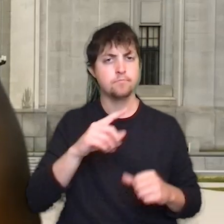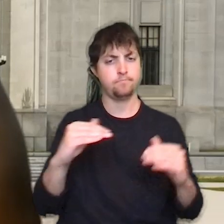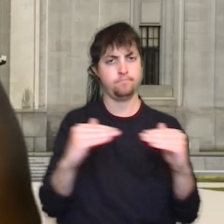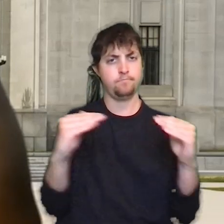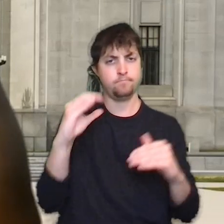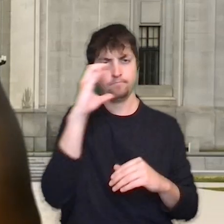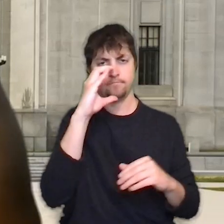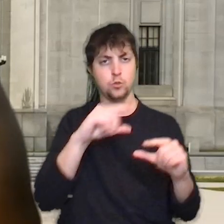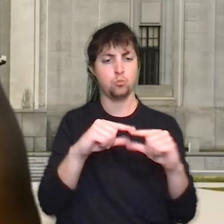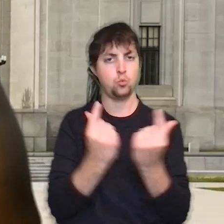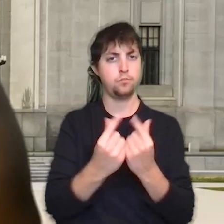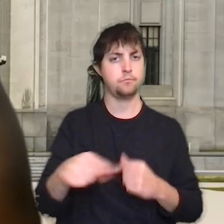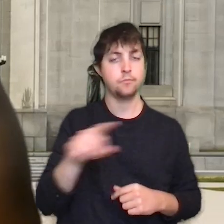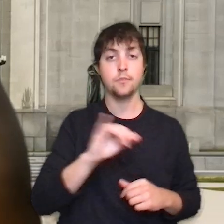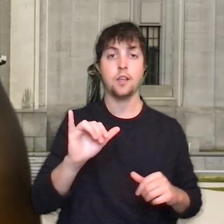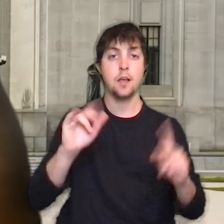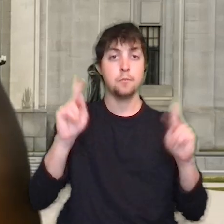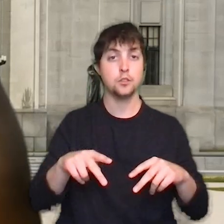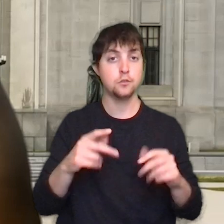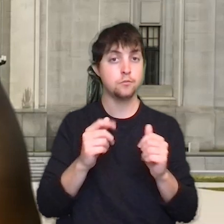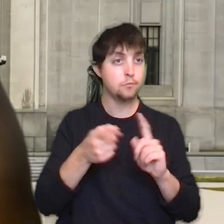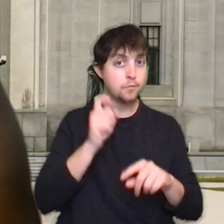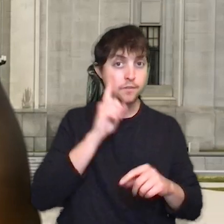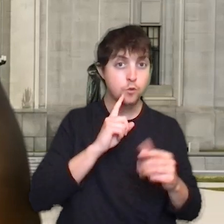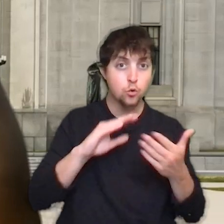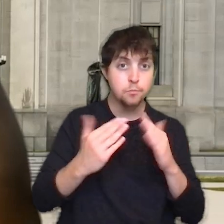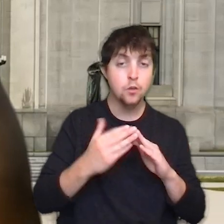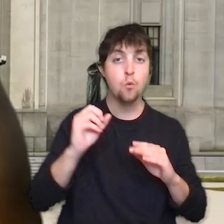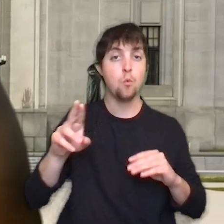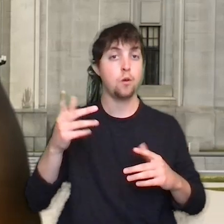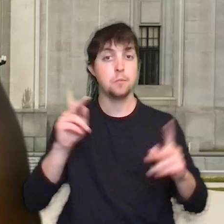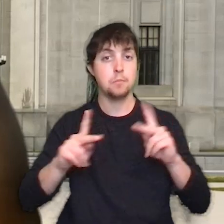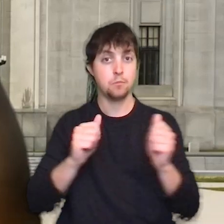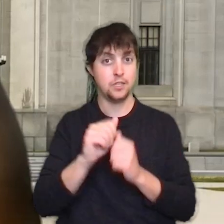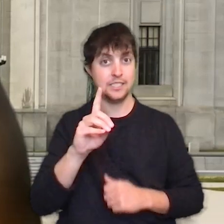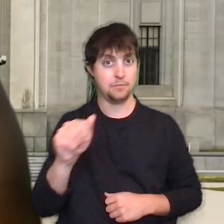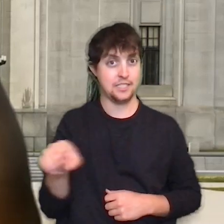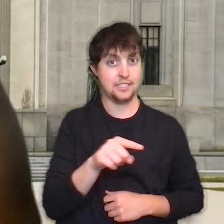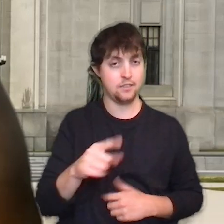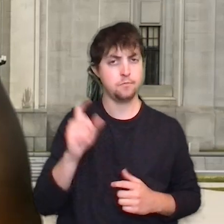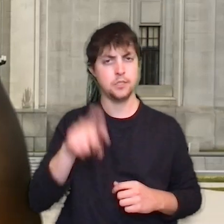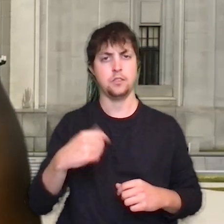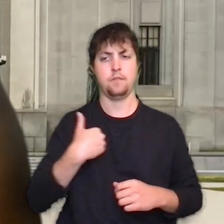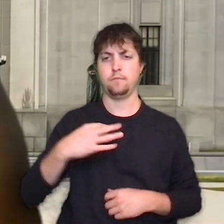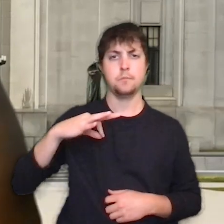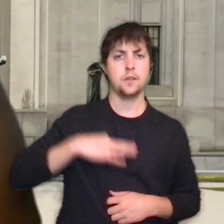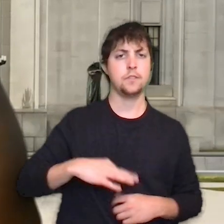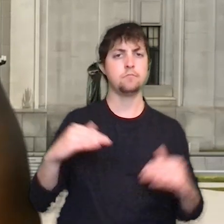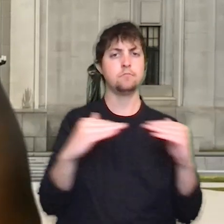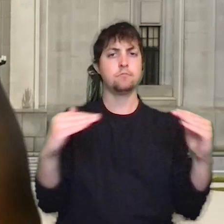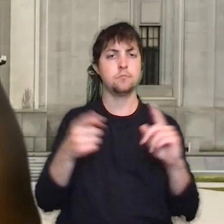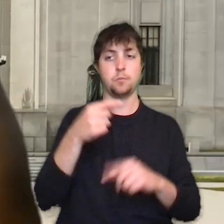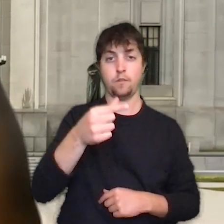ensure that equity-seeking groups like persons from the deaf community and people with disabilities are able to